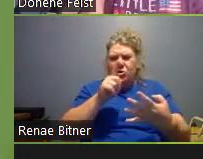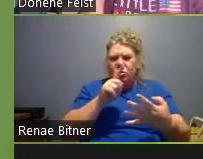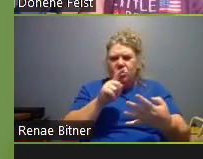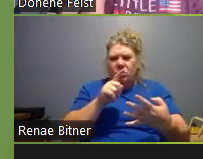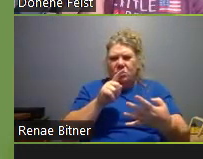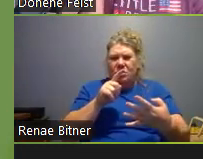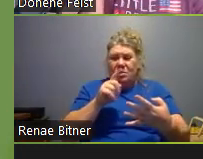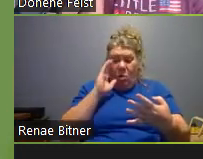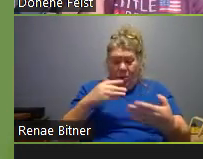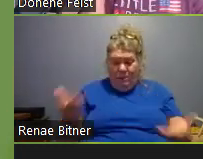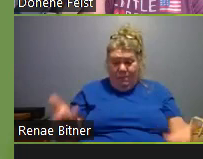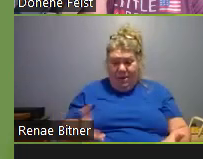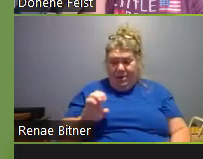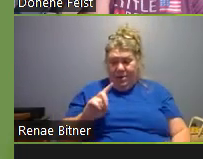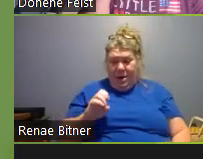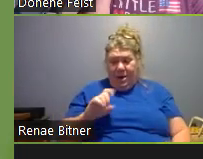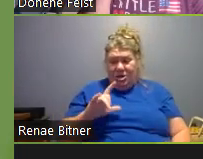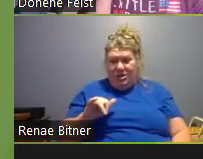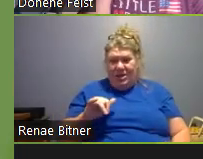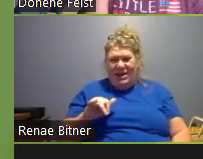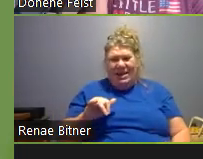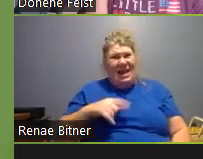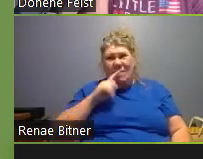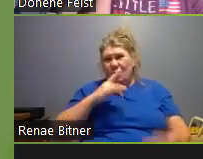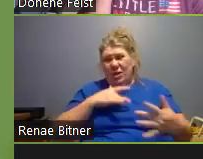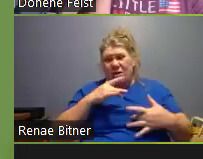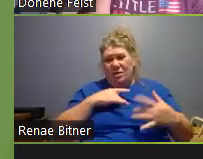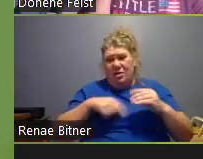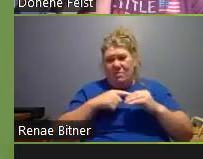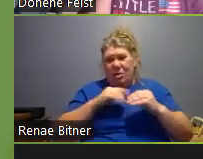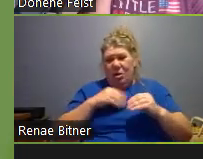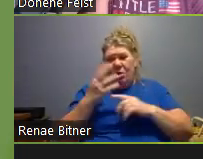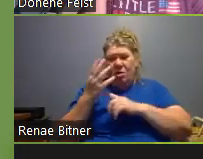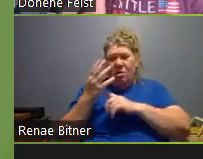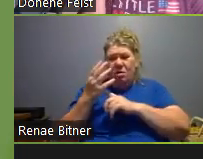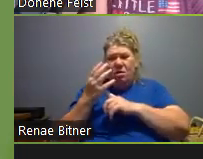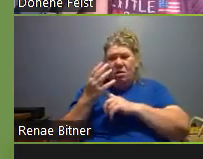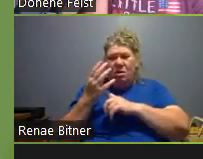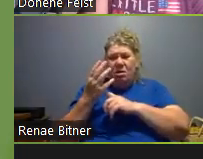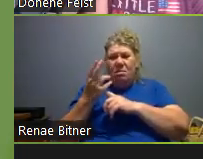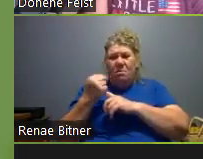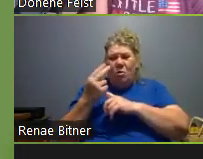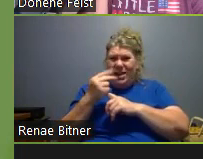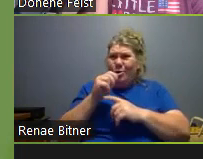year because I'm really concerned about our motel. Tori can kind of vouch for that.